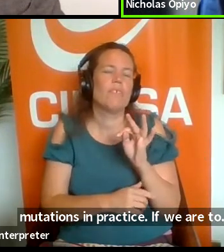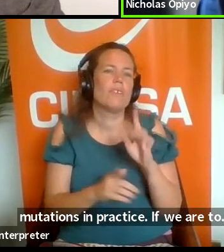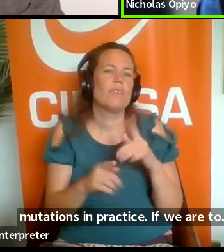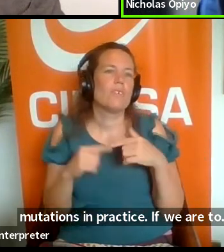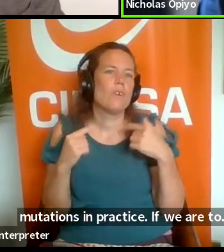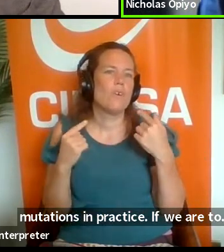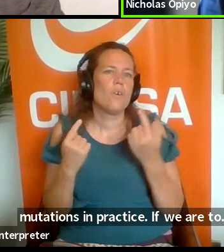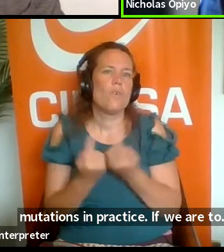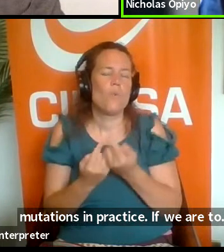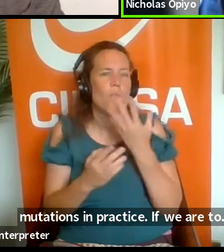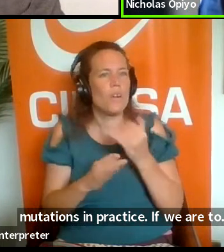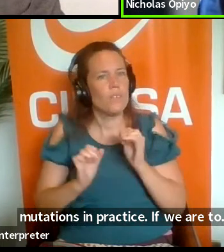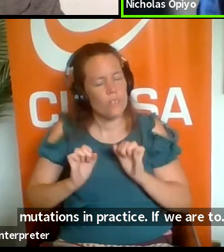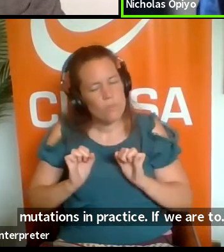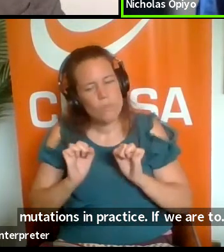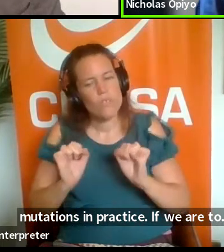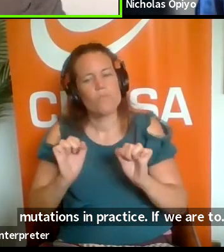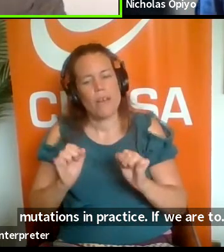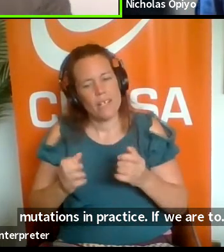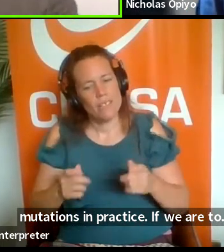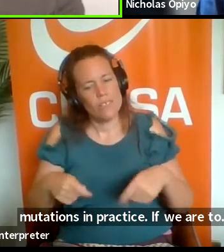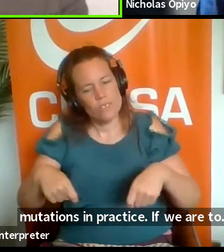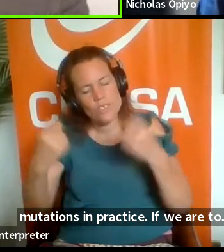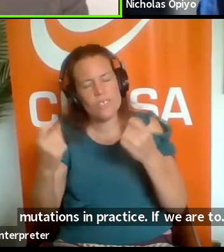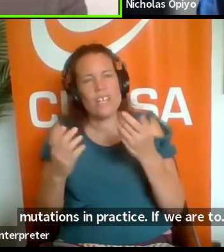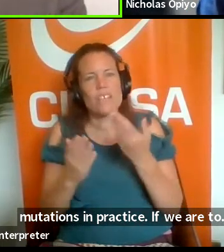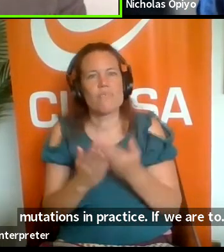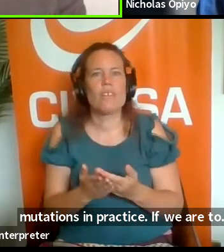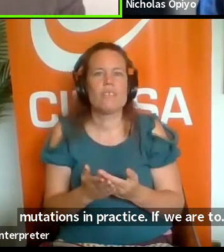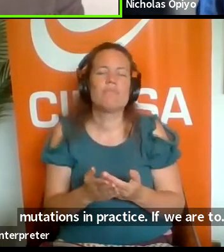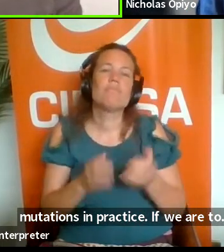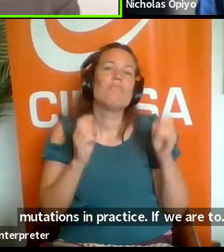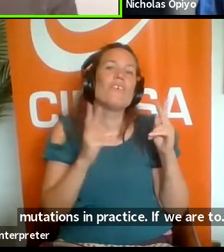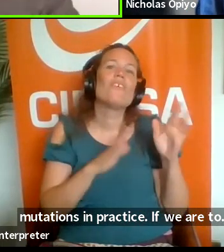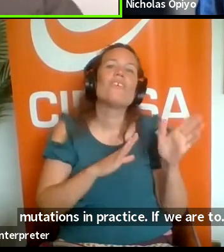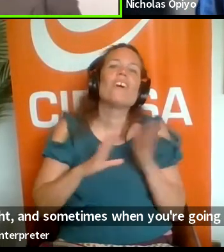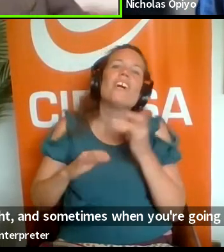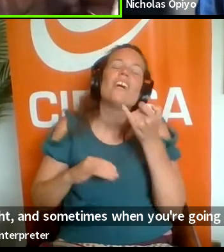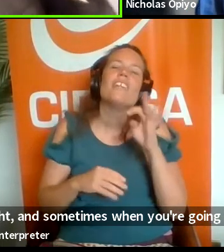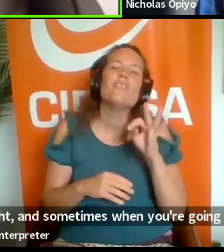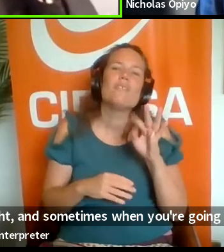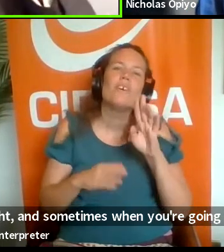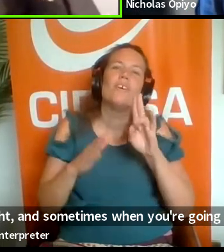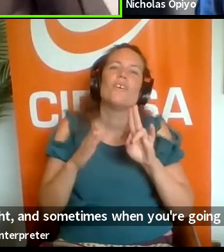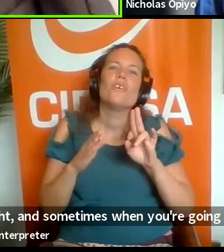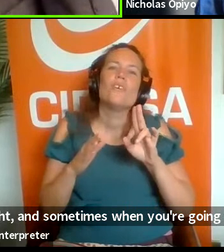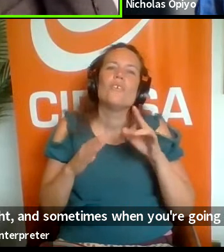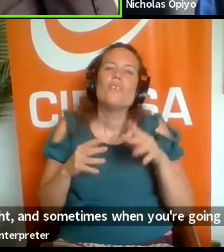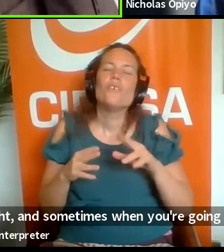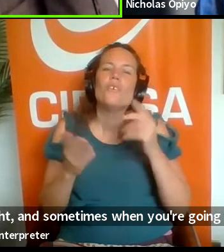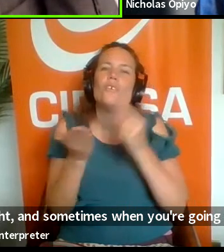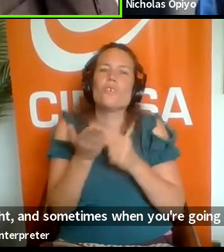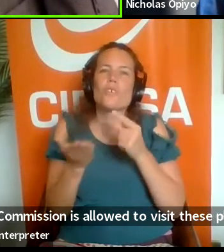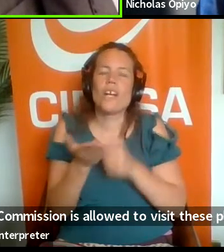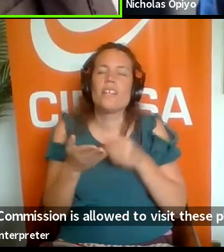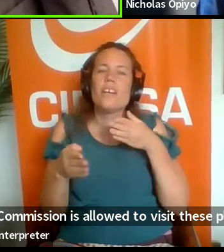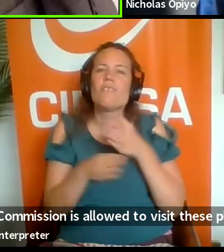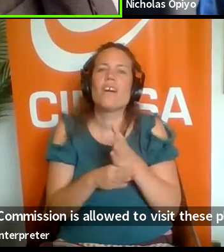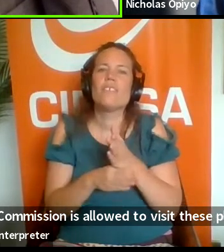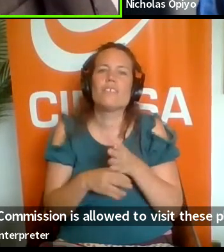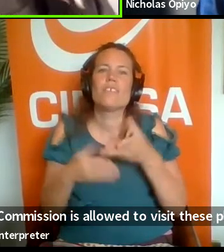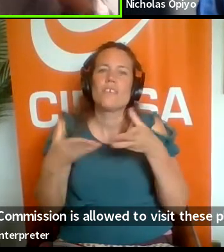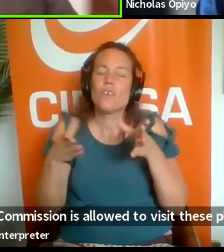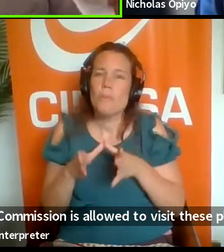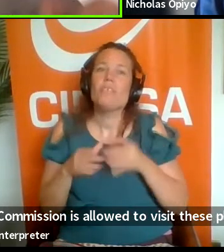to push back successfully. All right. And sometimes when the Uganda Human Rights Commission is allowed to visit these places, they should give